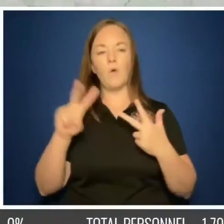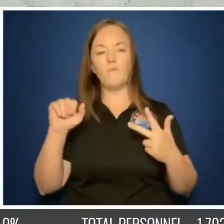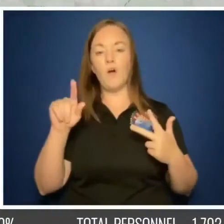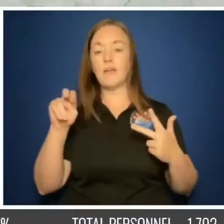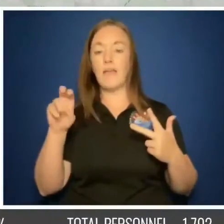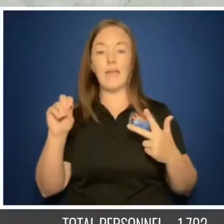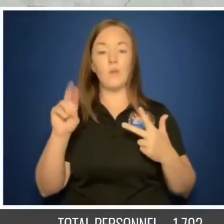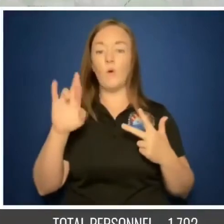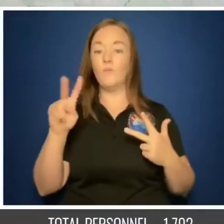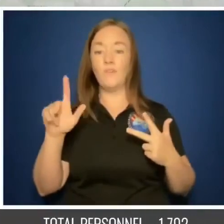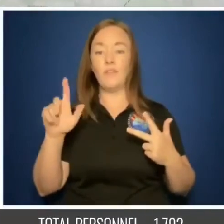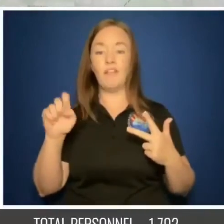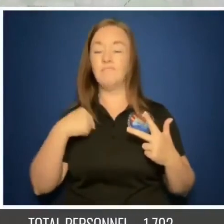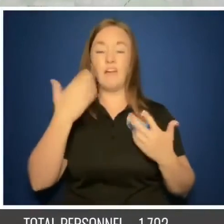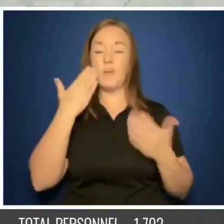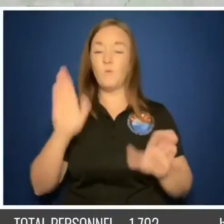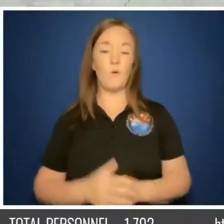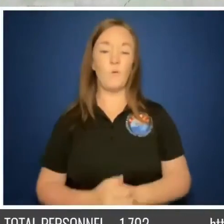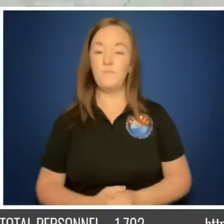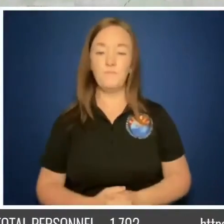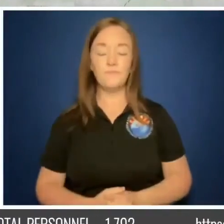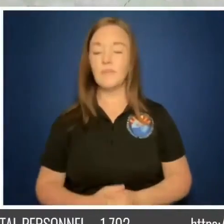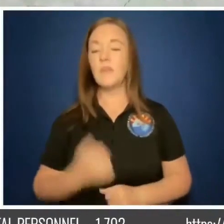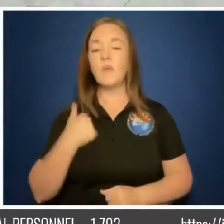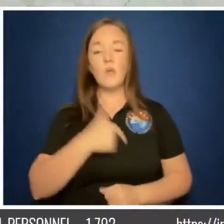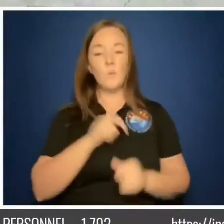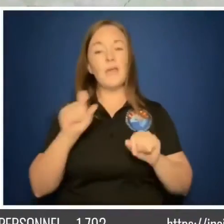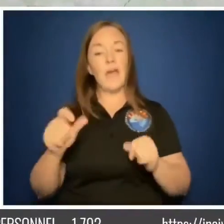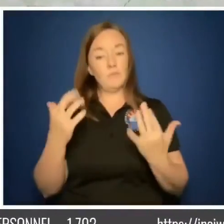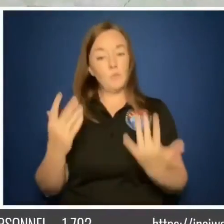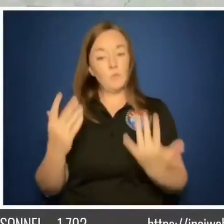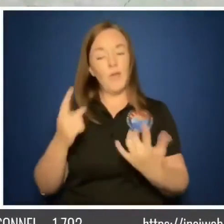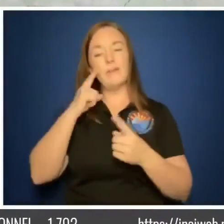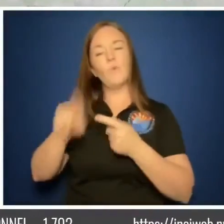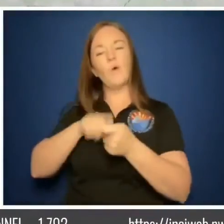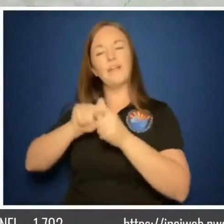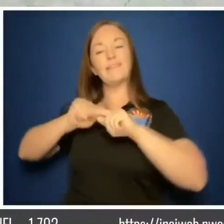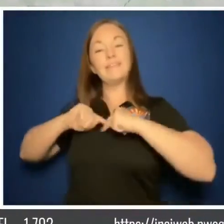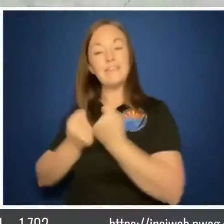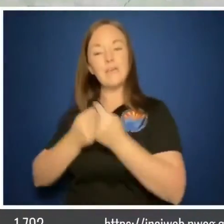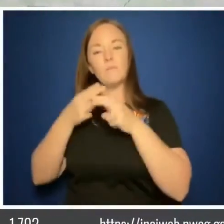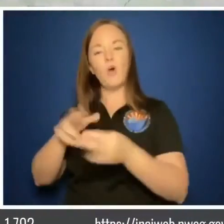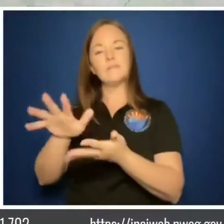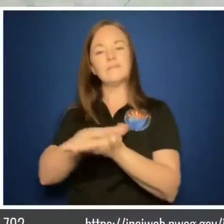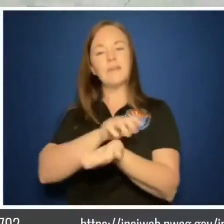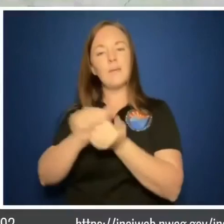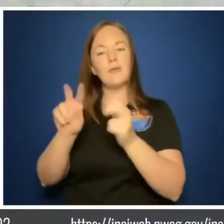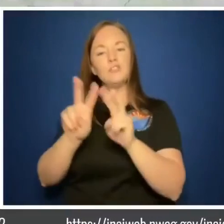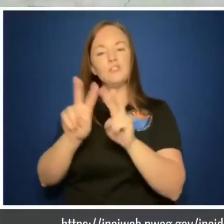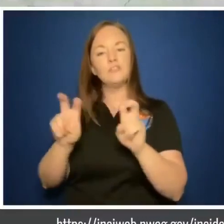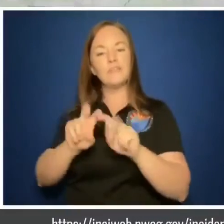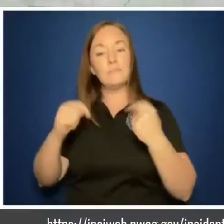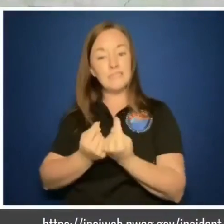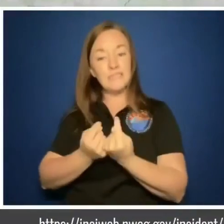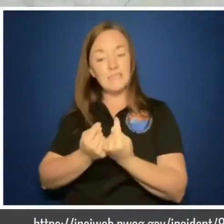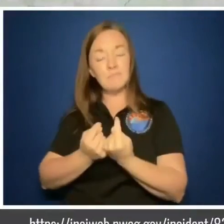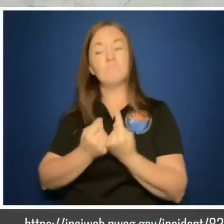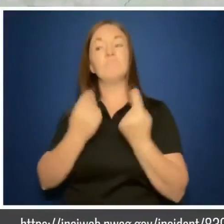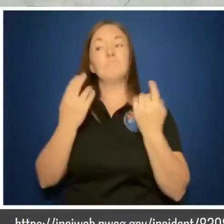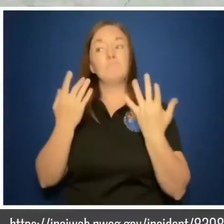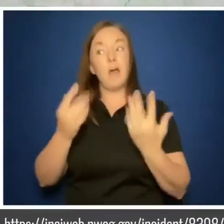to that. We have to wait for the damage assessment team to go in there once it's safe, once again. So when it's determined it's